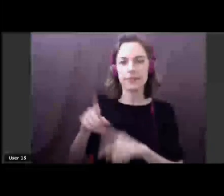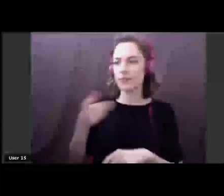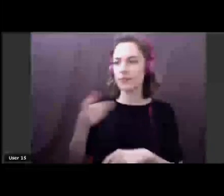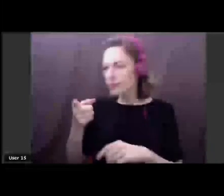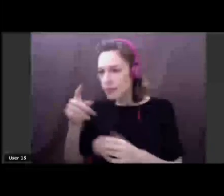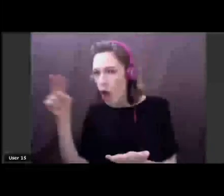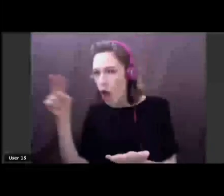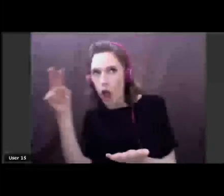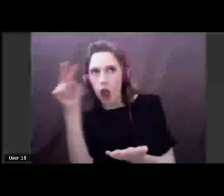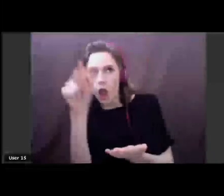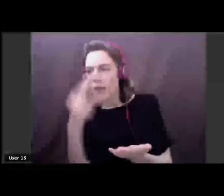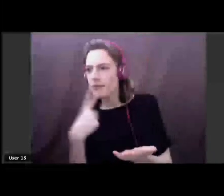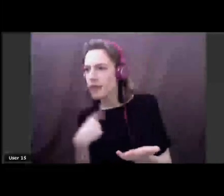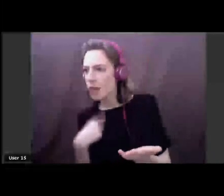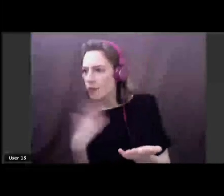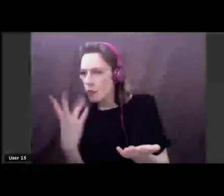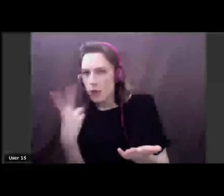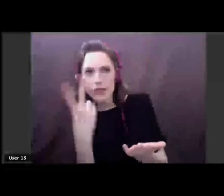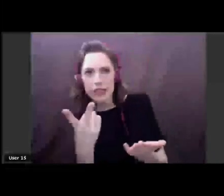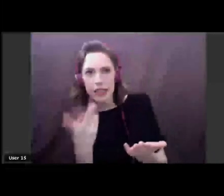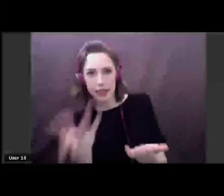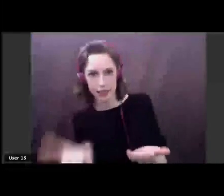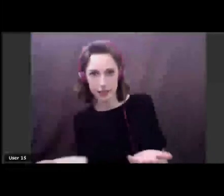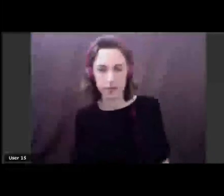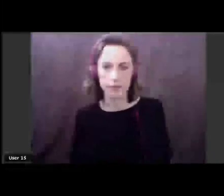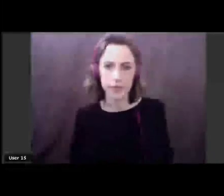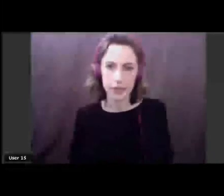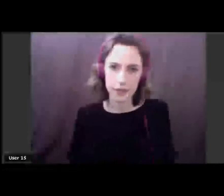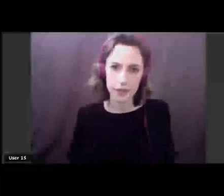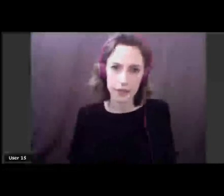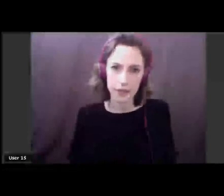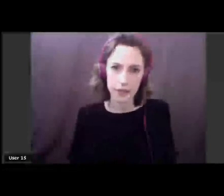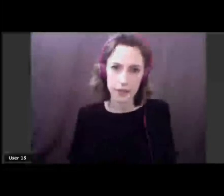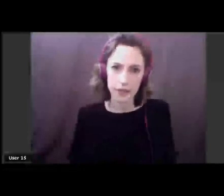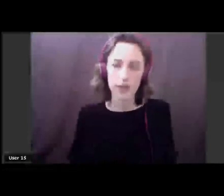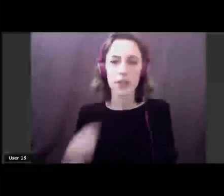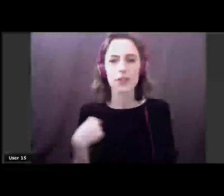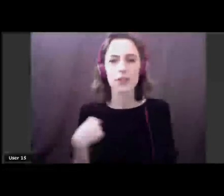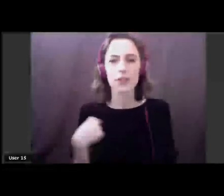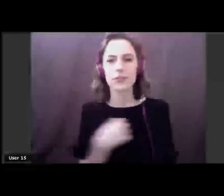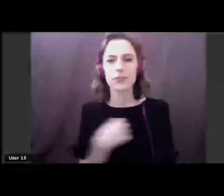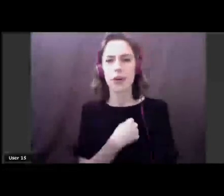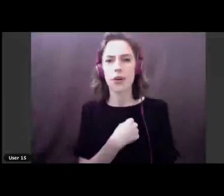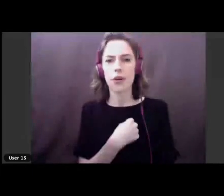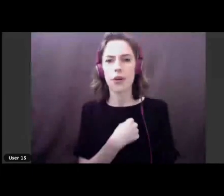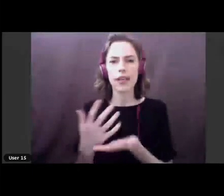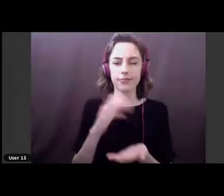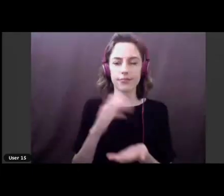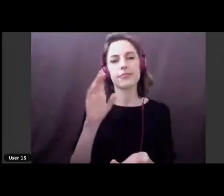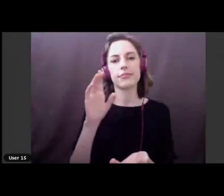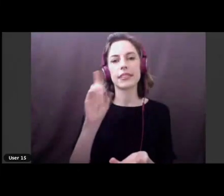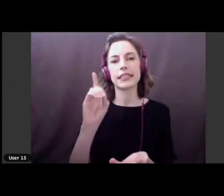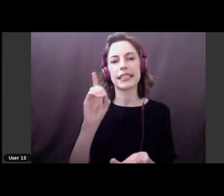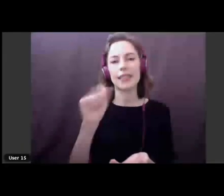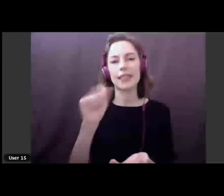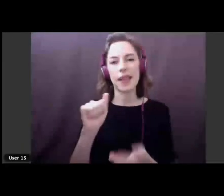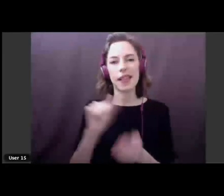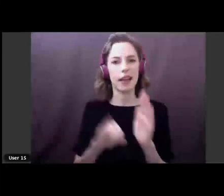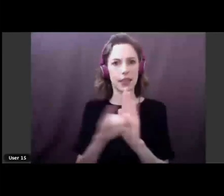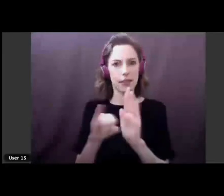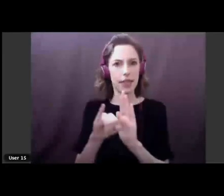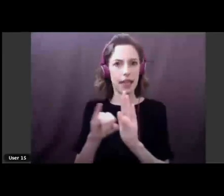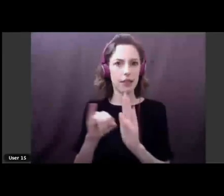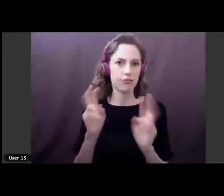is identifying people who have functional limitations that put them at risk of exclusion. We combine that data with environmental